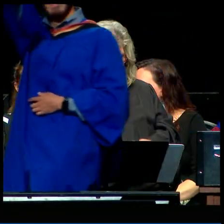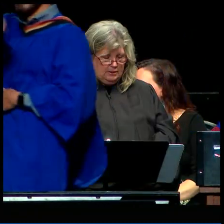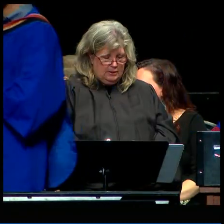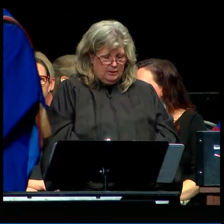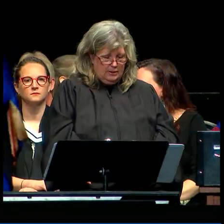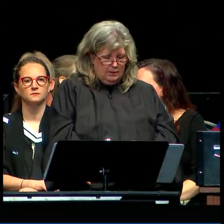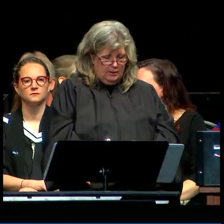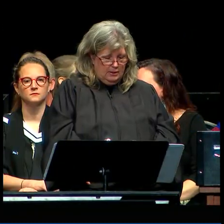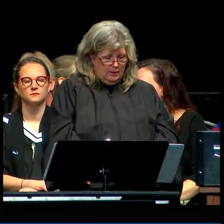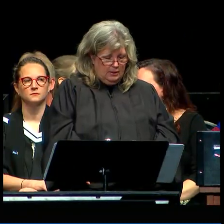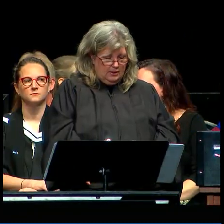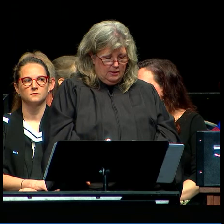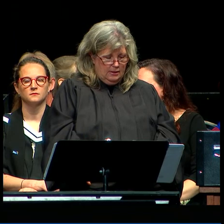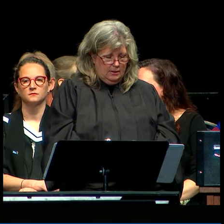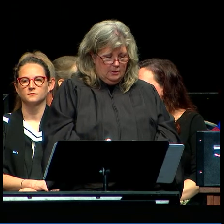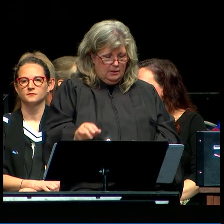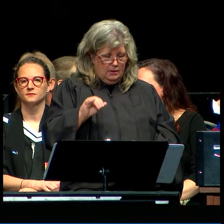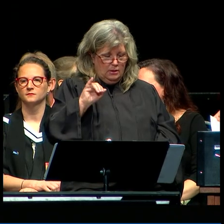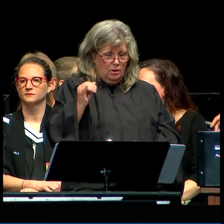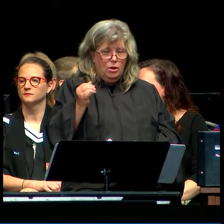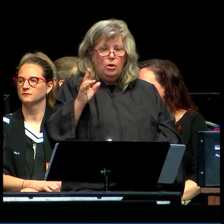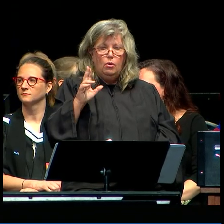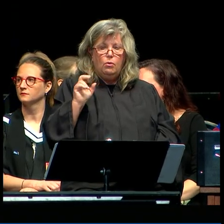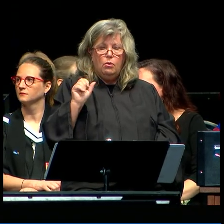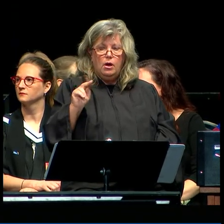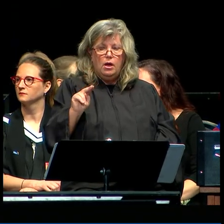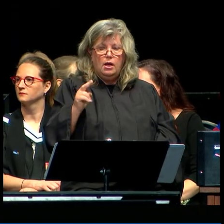Juan Hinestroza Aragon.